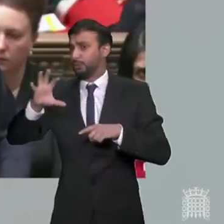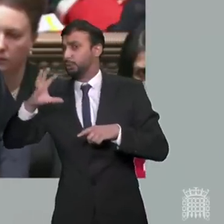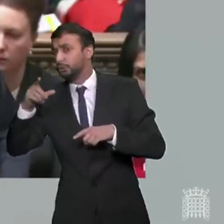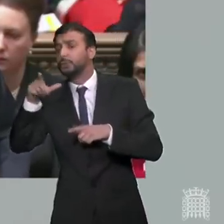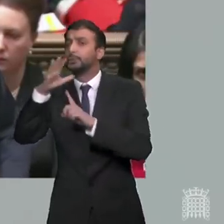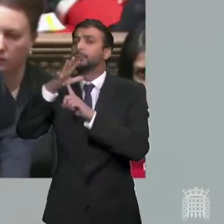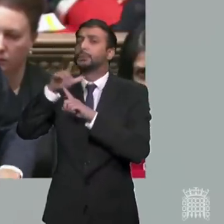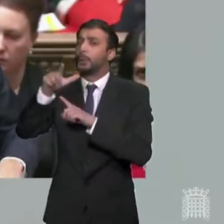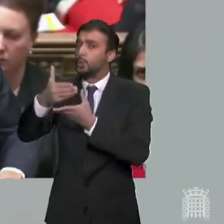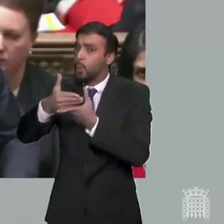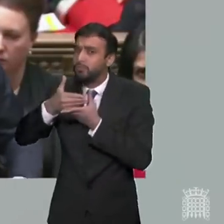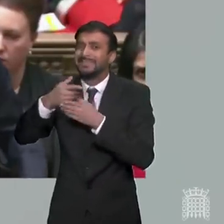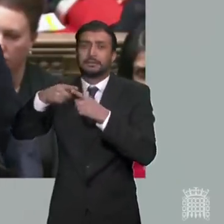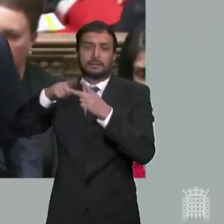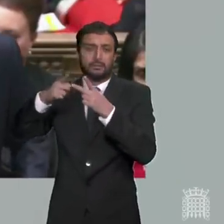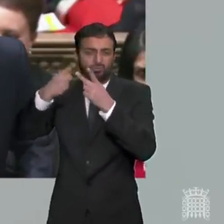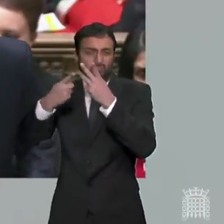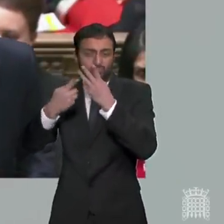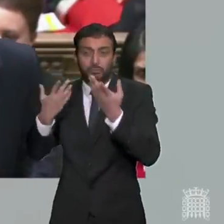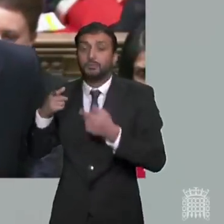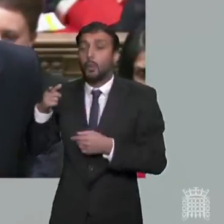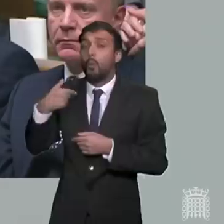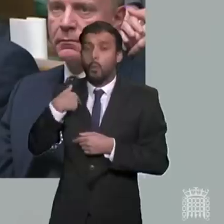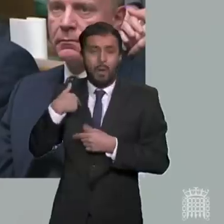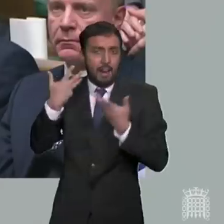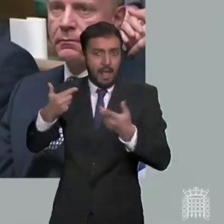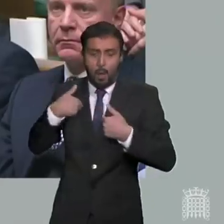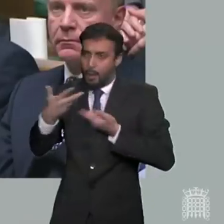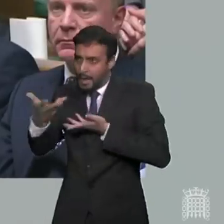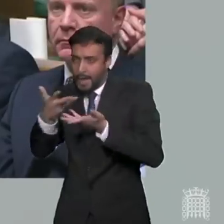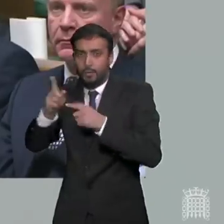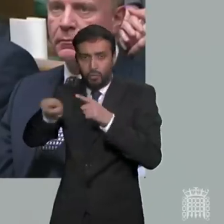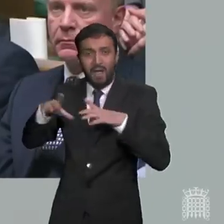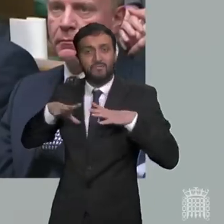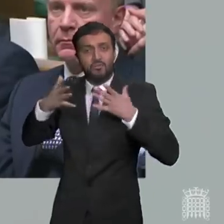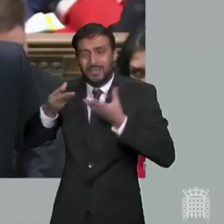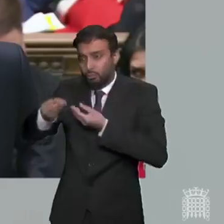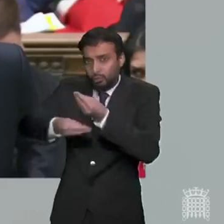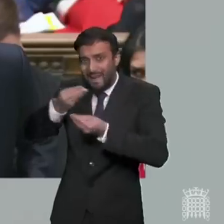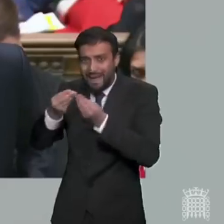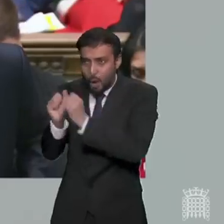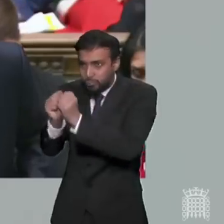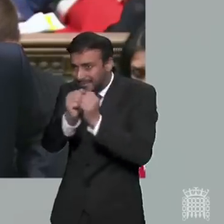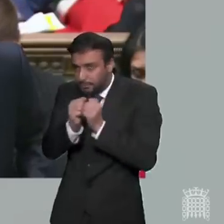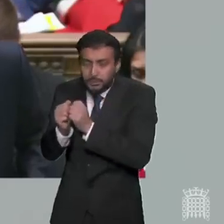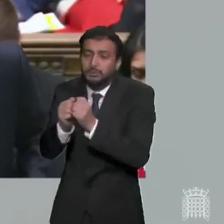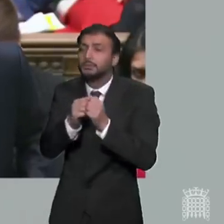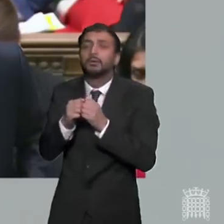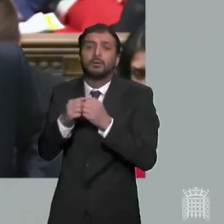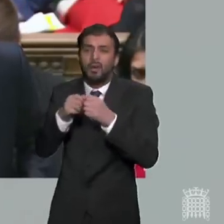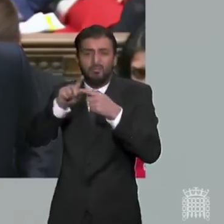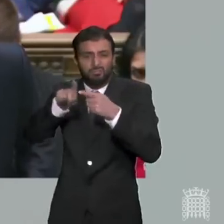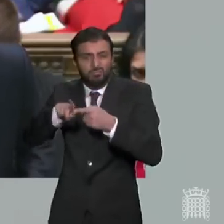should be reassured that we're pursuing not just free trade agreements bilaterally, but also CPTPP, the AUKUS partnership, and indeed,